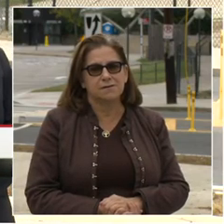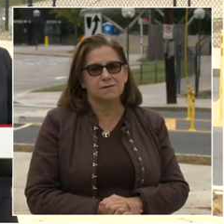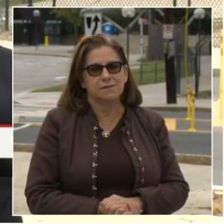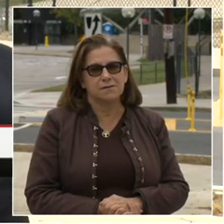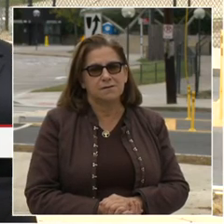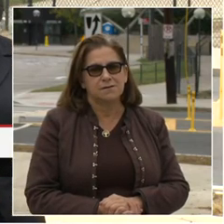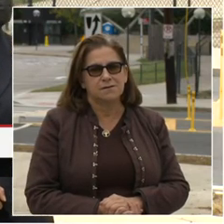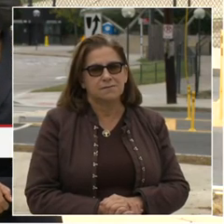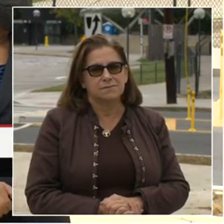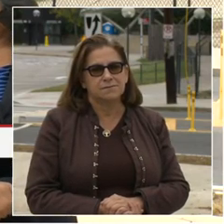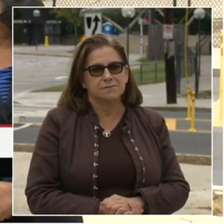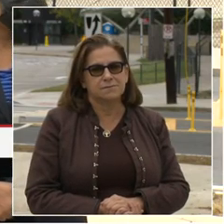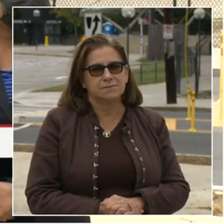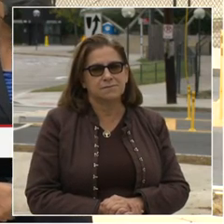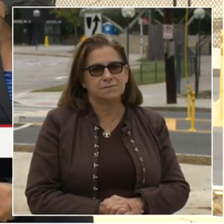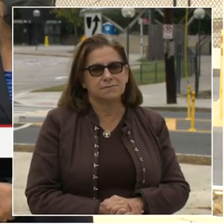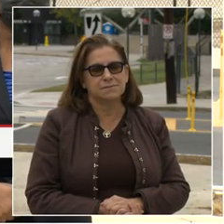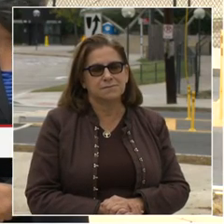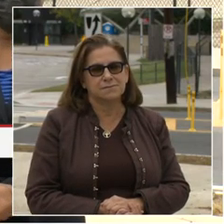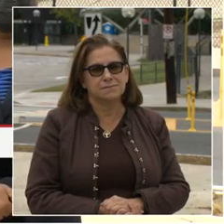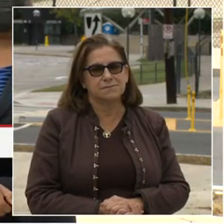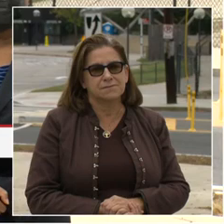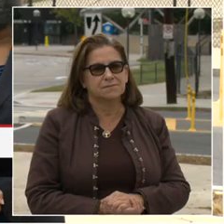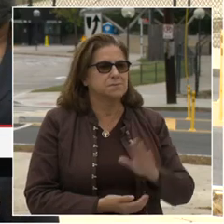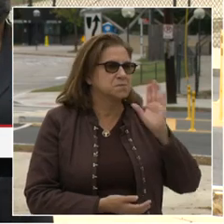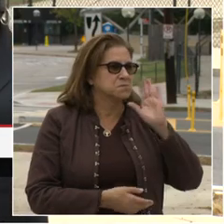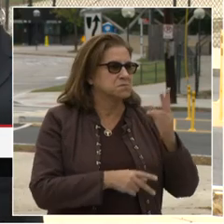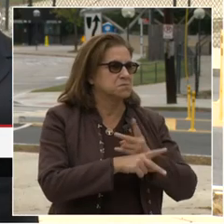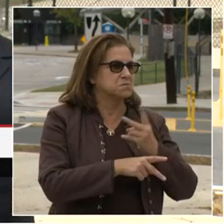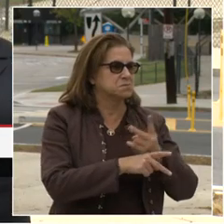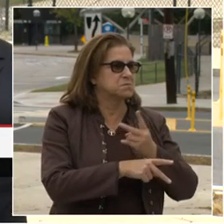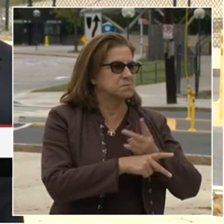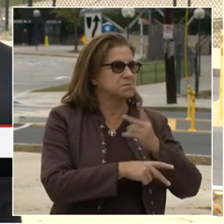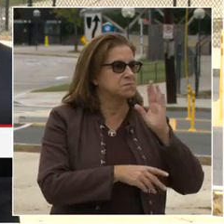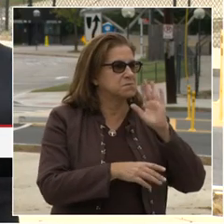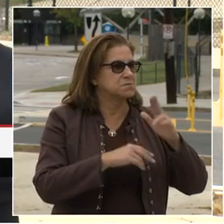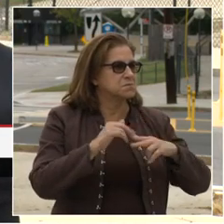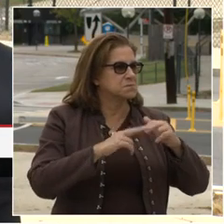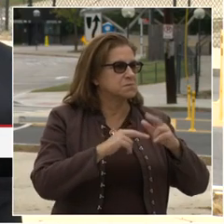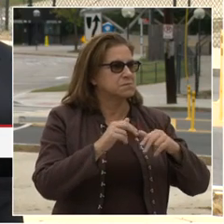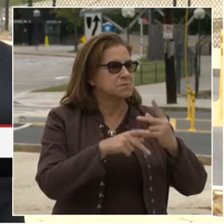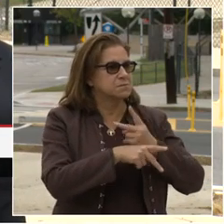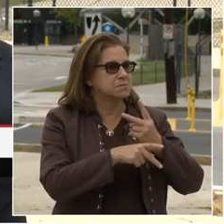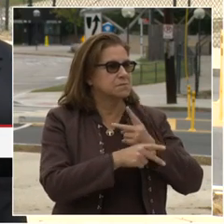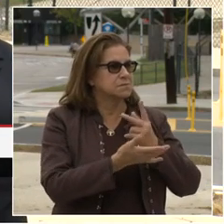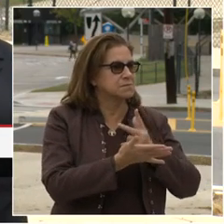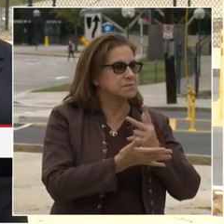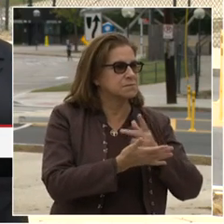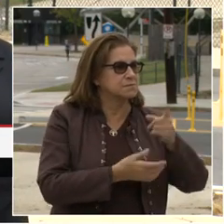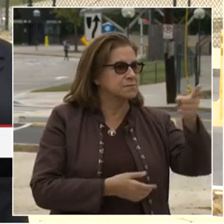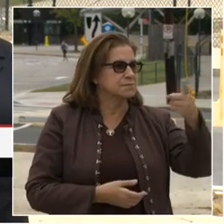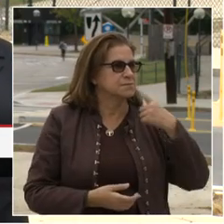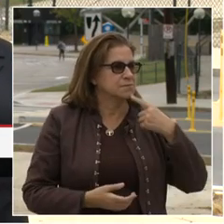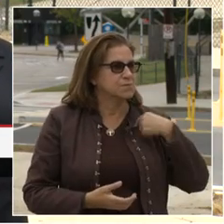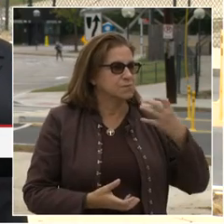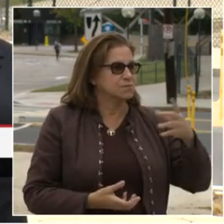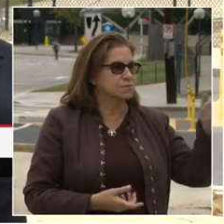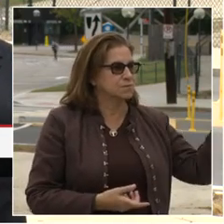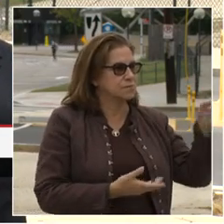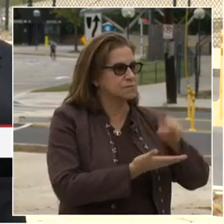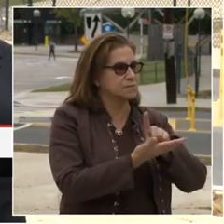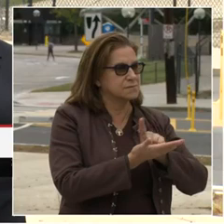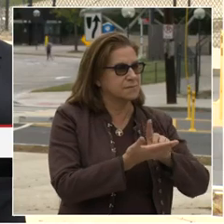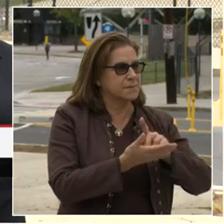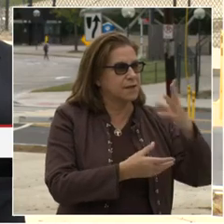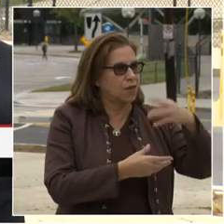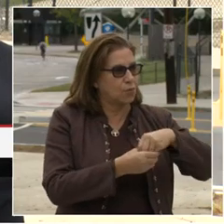too. And then again, I believe you also talked about Sheriff Road, and I think again, we did receive information from